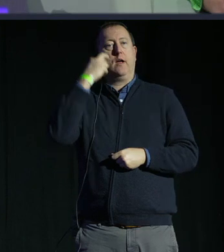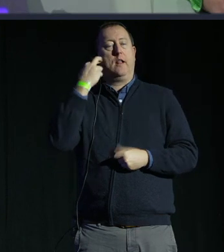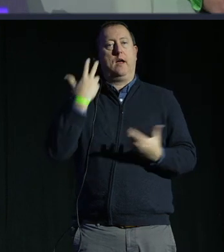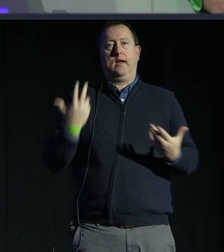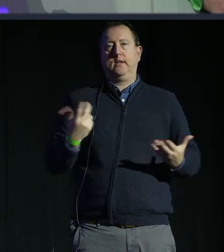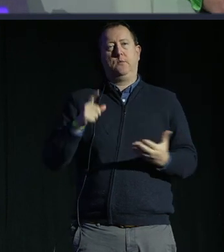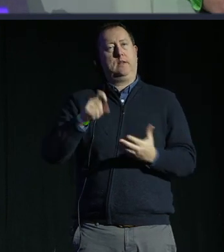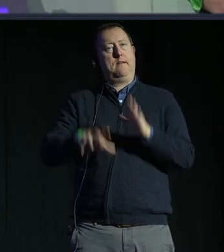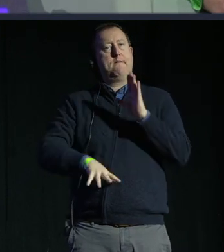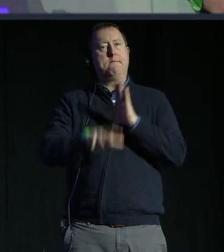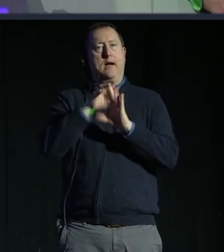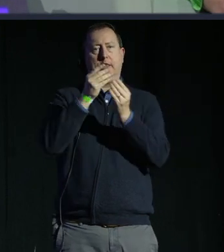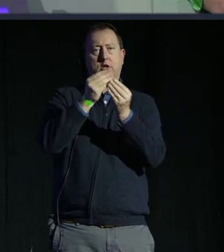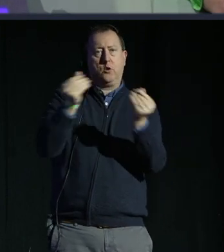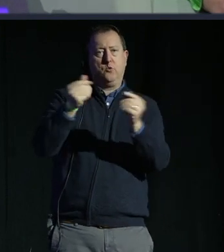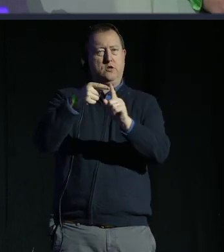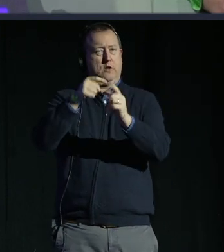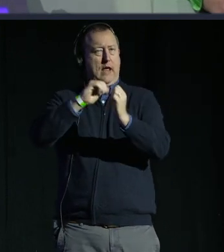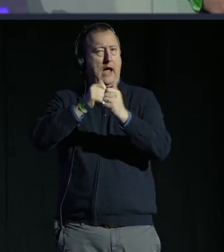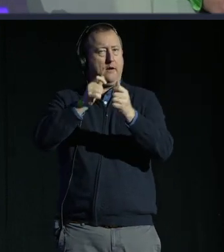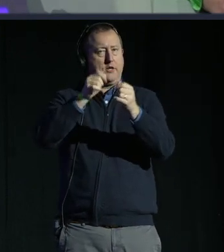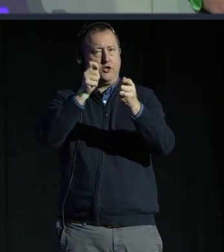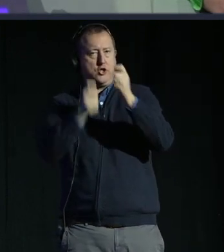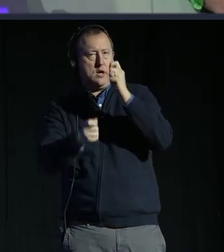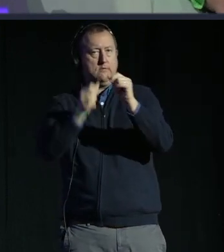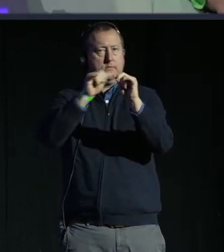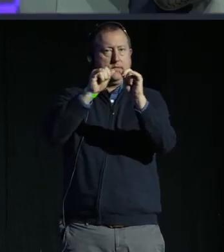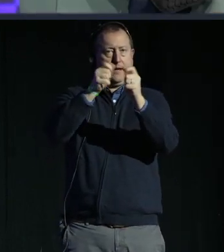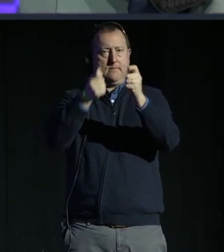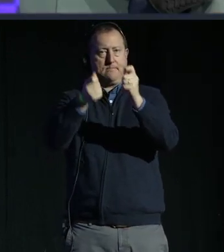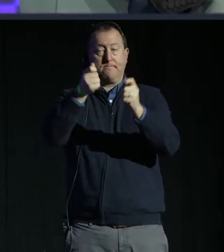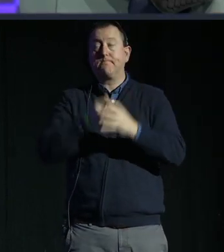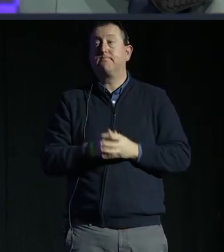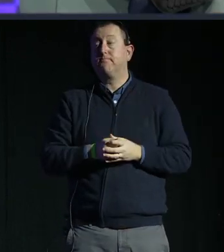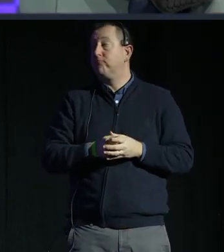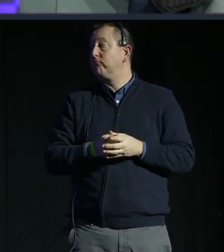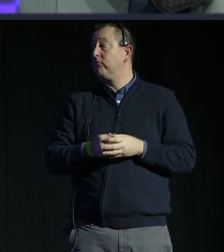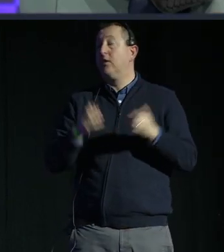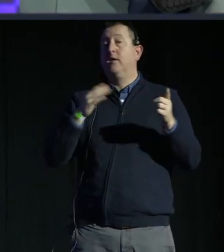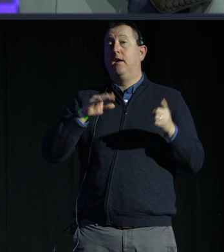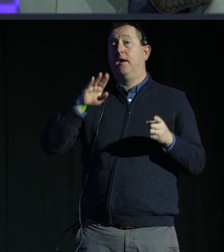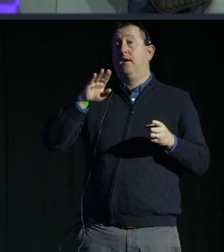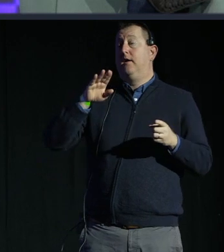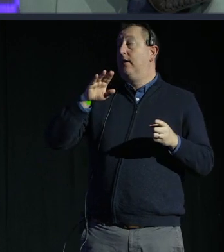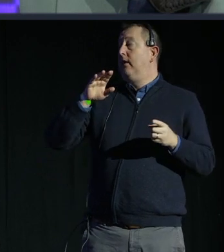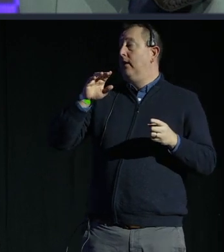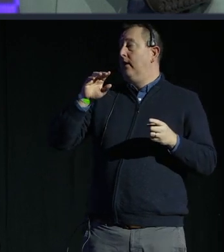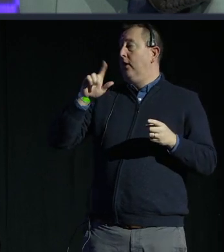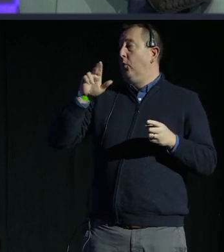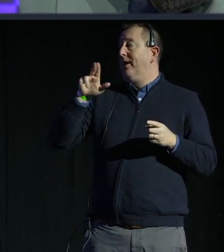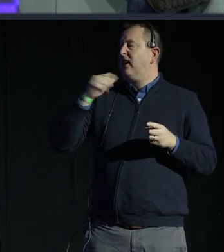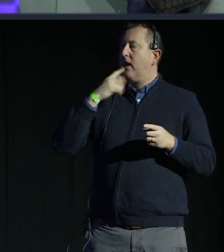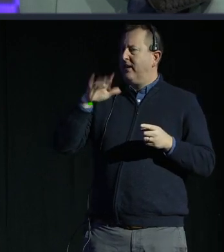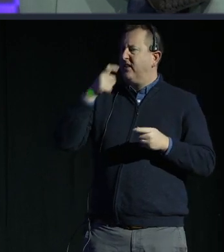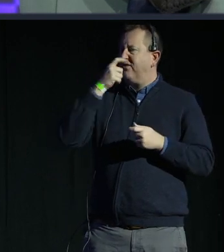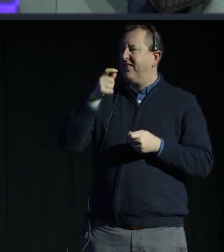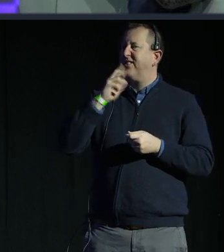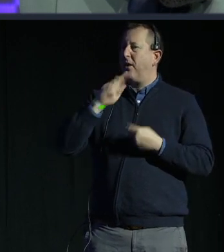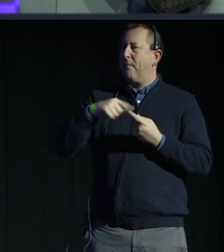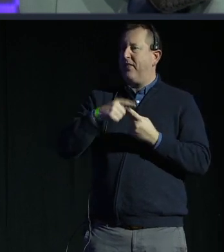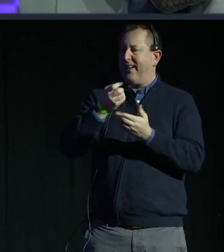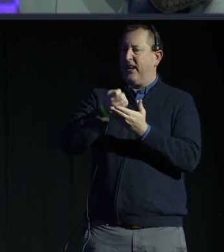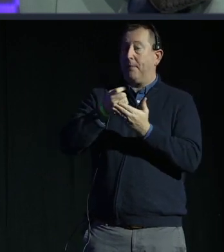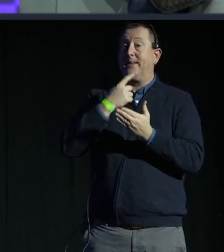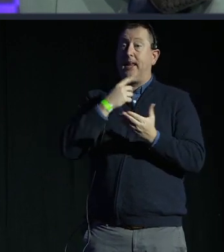find a solution to be able to scale that. Mm-hmm. It's interesting to hear you describe it in sort of these economic terms, because you're saying supply and